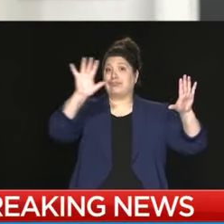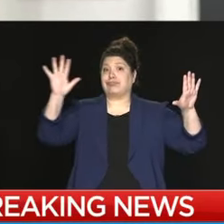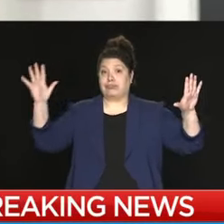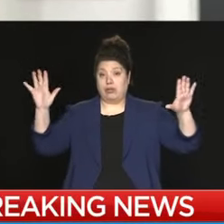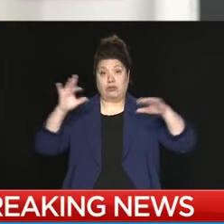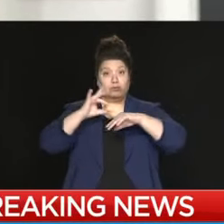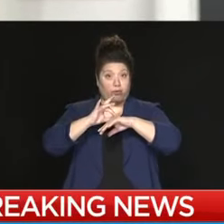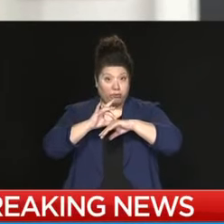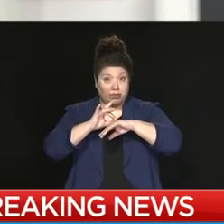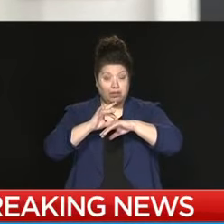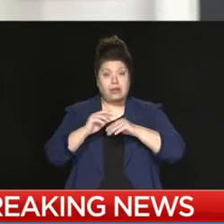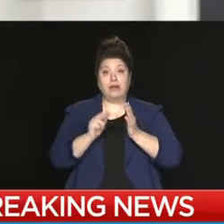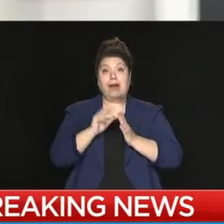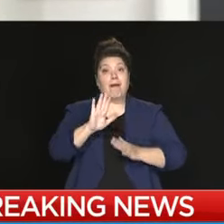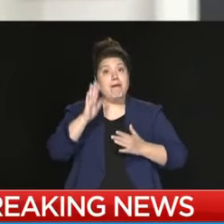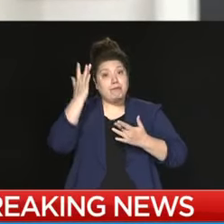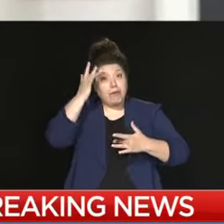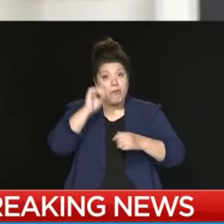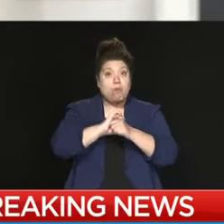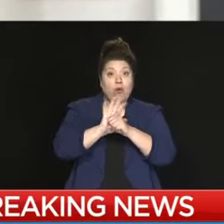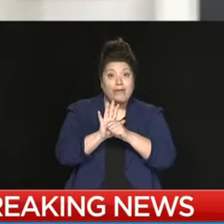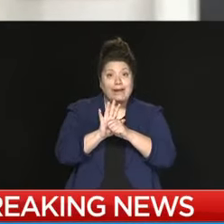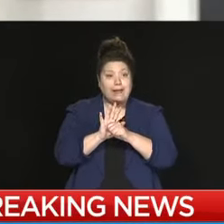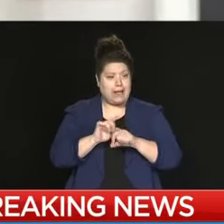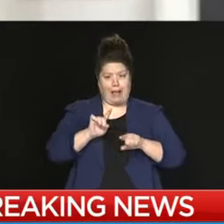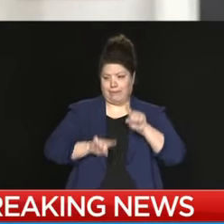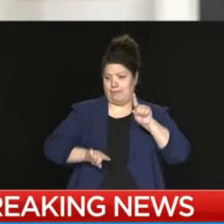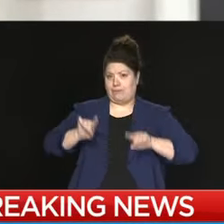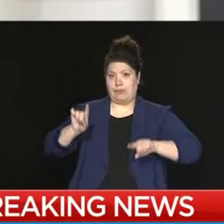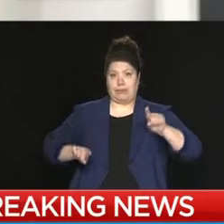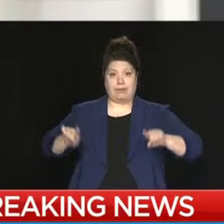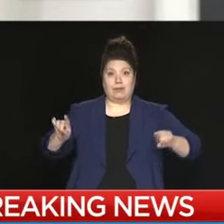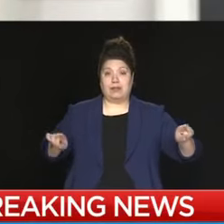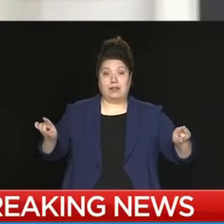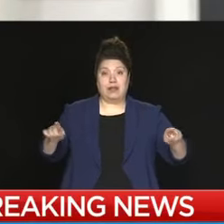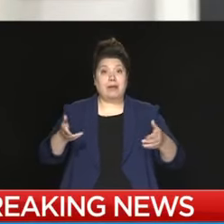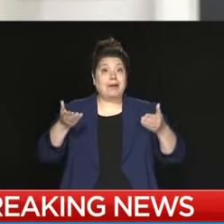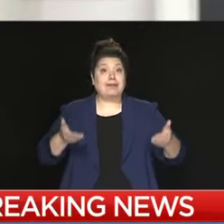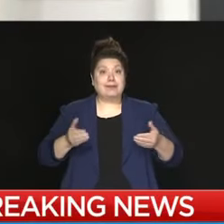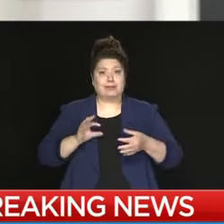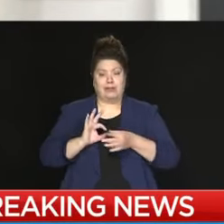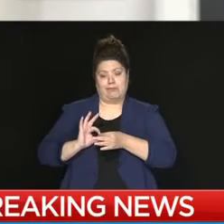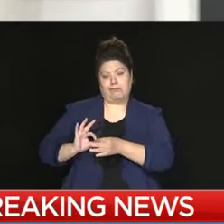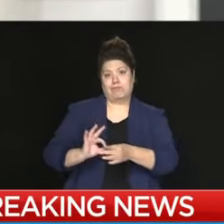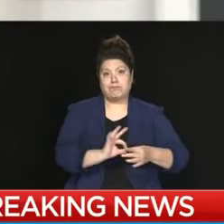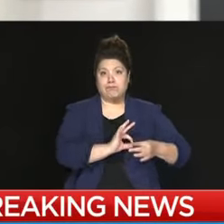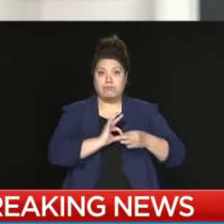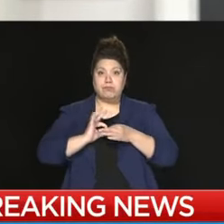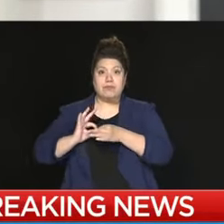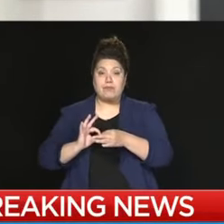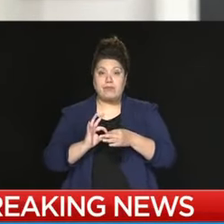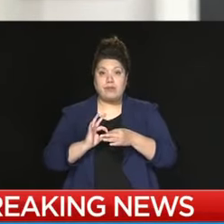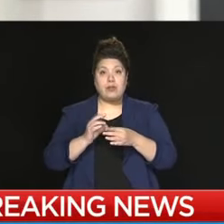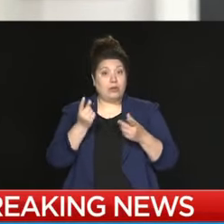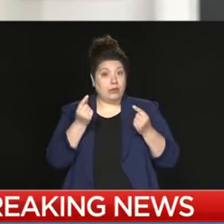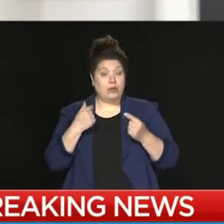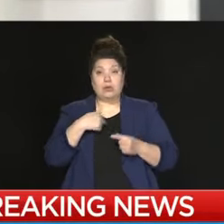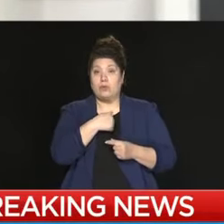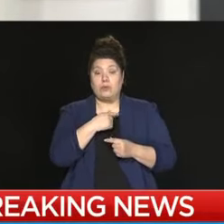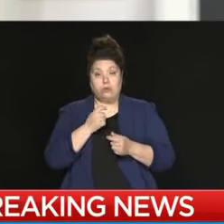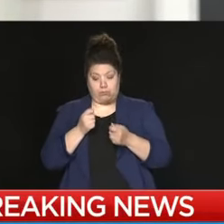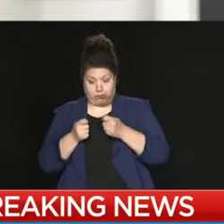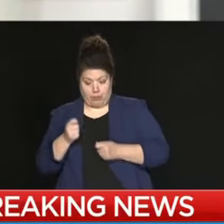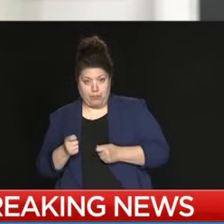hit every region in the same way. Canada is a federation, so we have to adapt our response to each